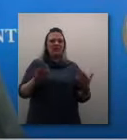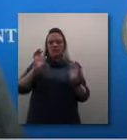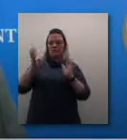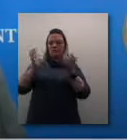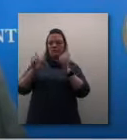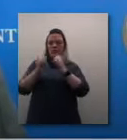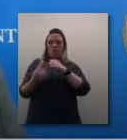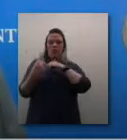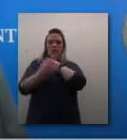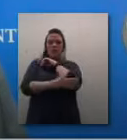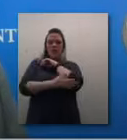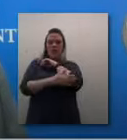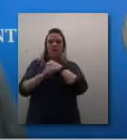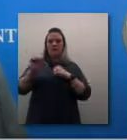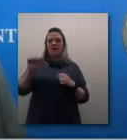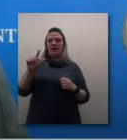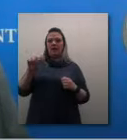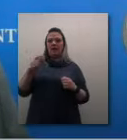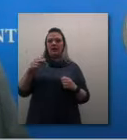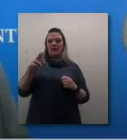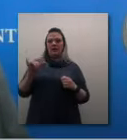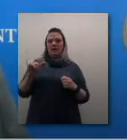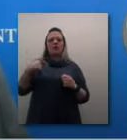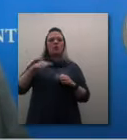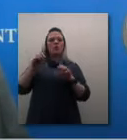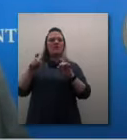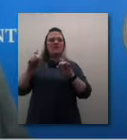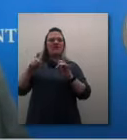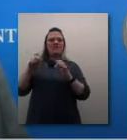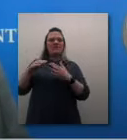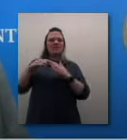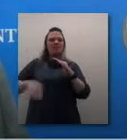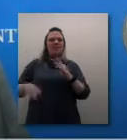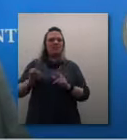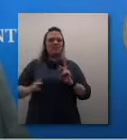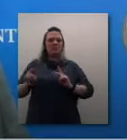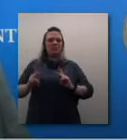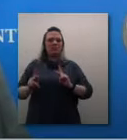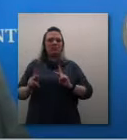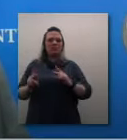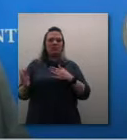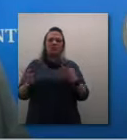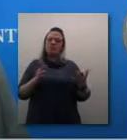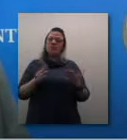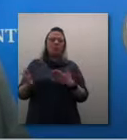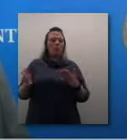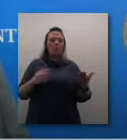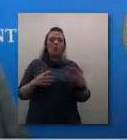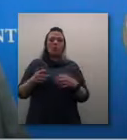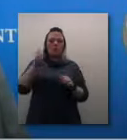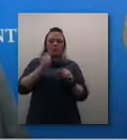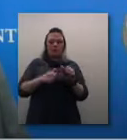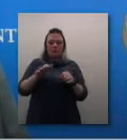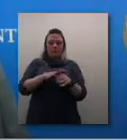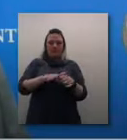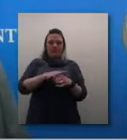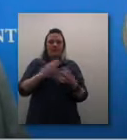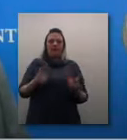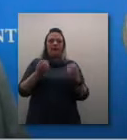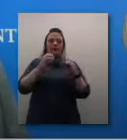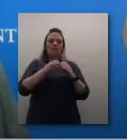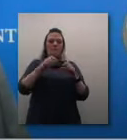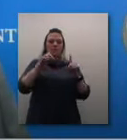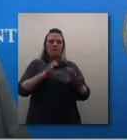county, Allegheny County, we've tested less people. So per capita, Erie County has more tests and